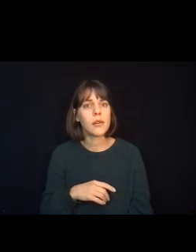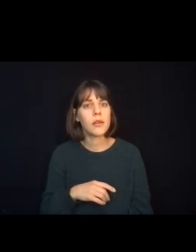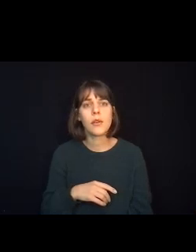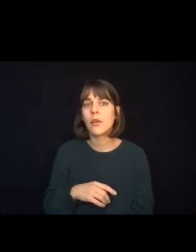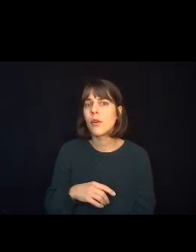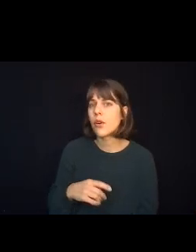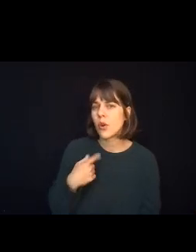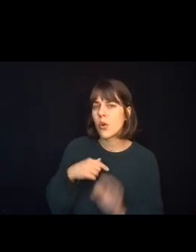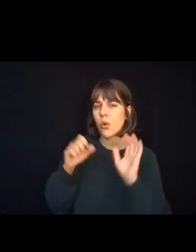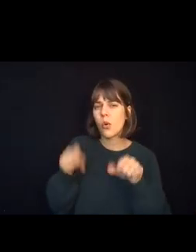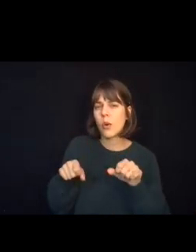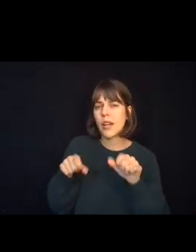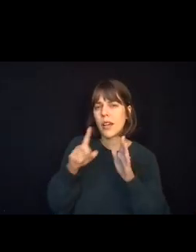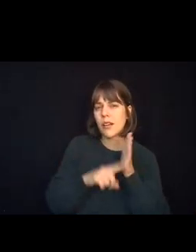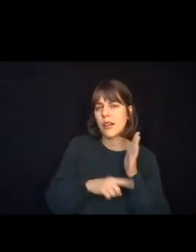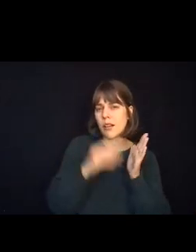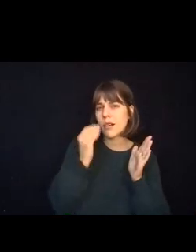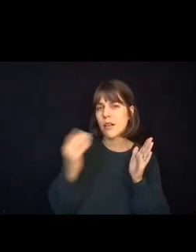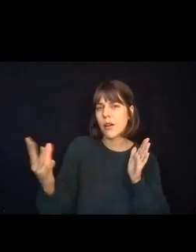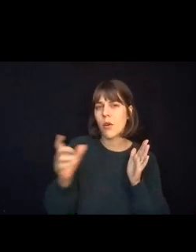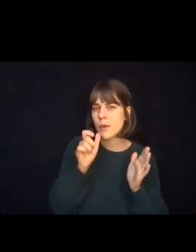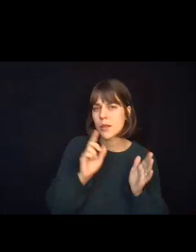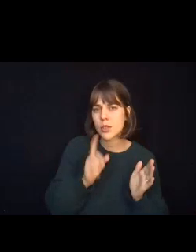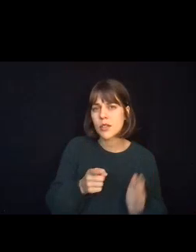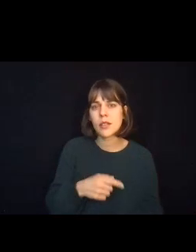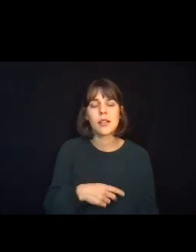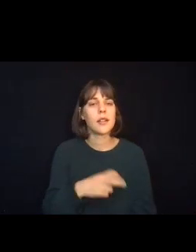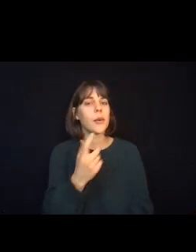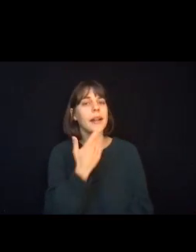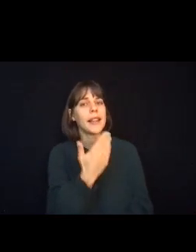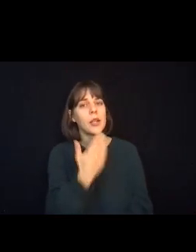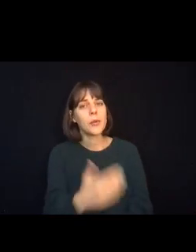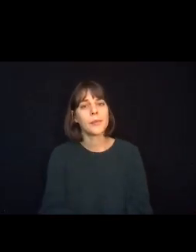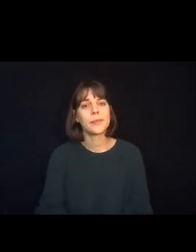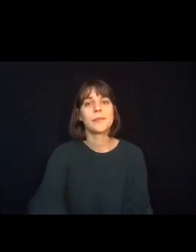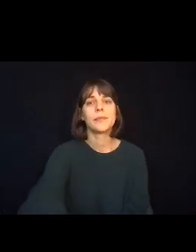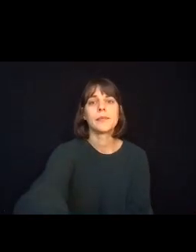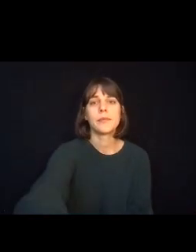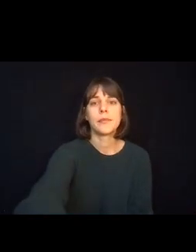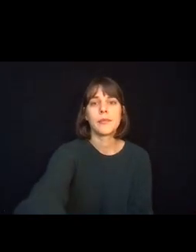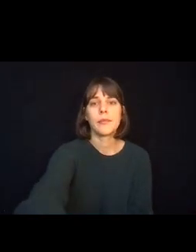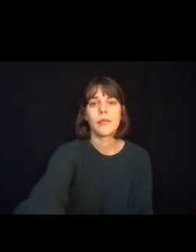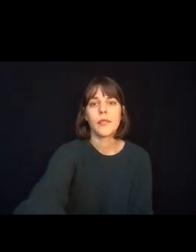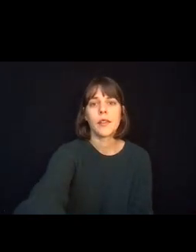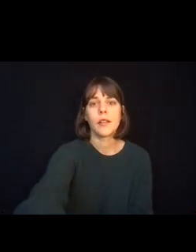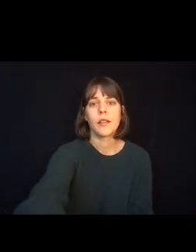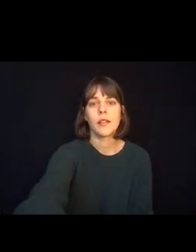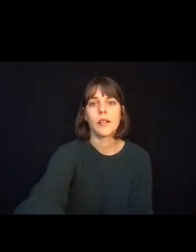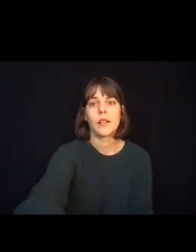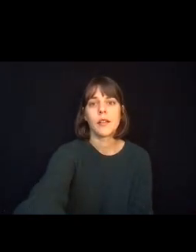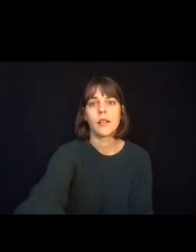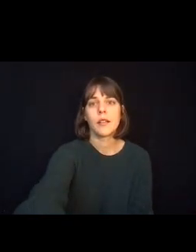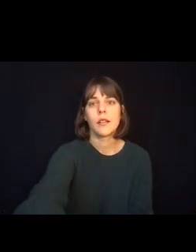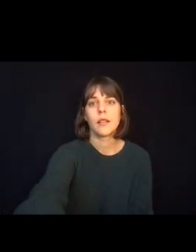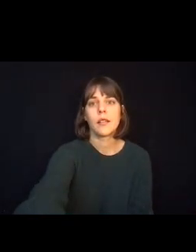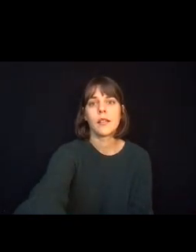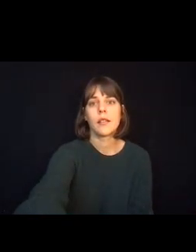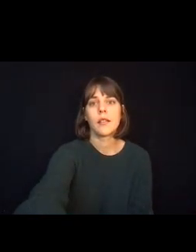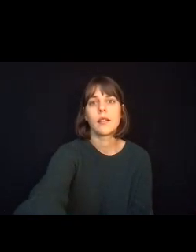Yeah. Yeah, we can find out. I'm not sure of that. Okay. Thank you very much. Thank you. Hi, this is